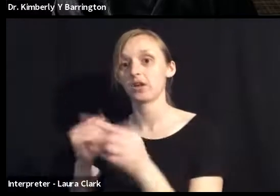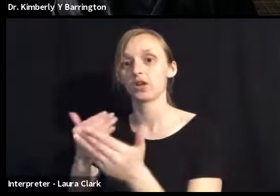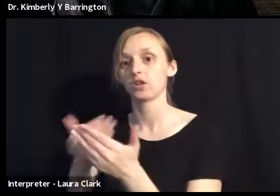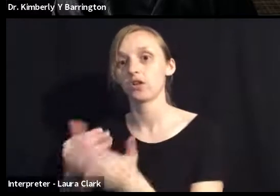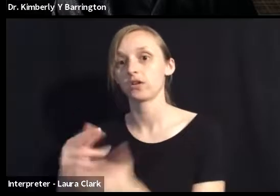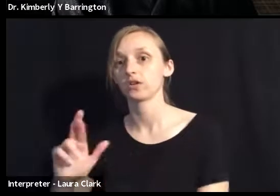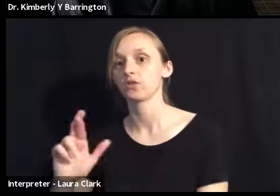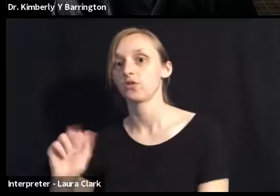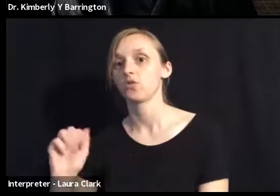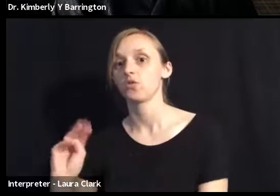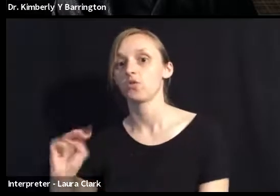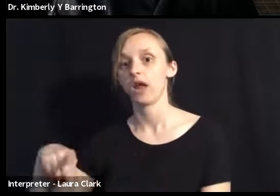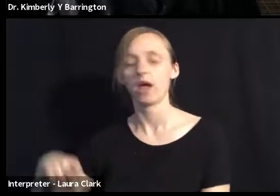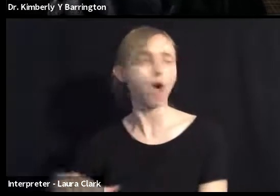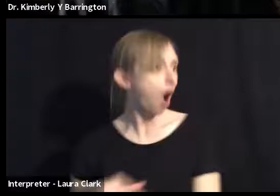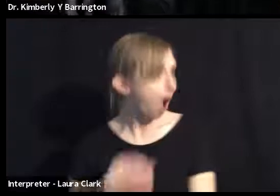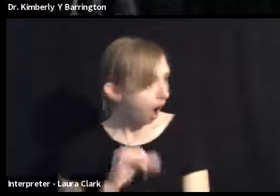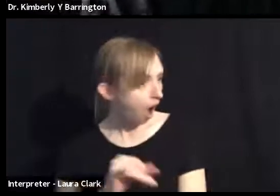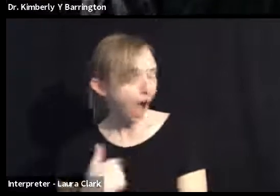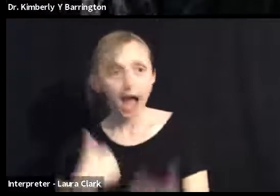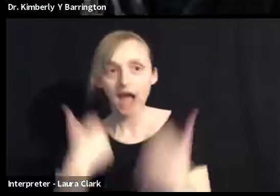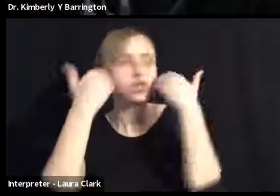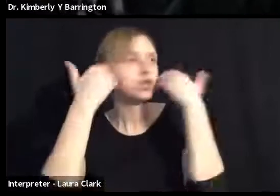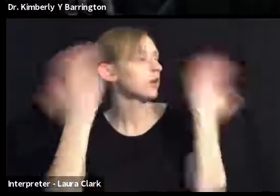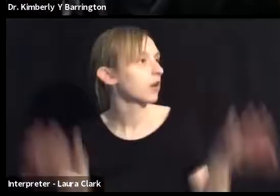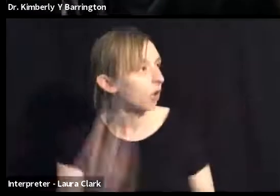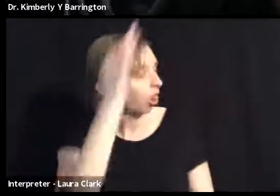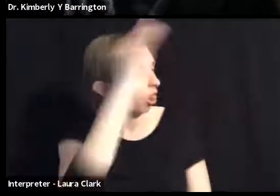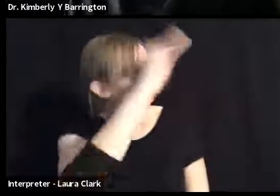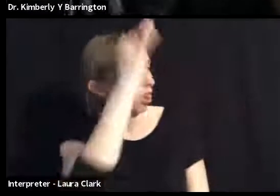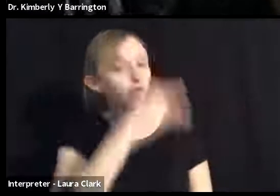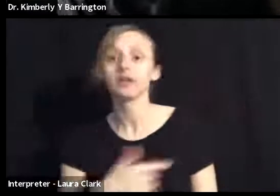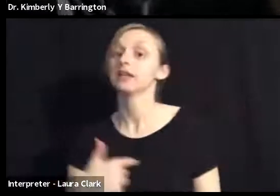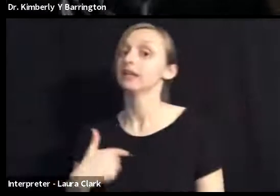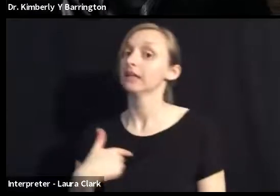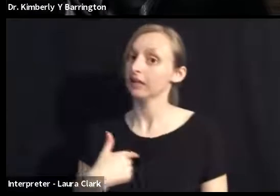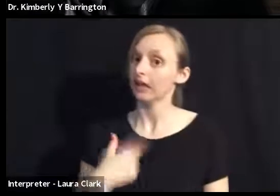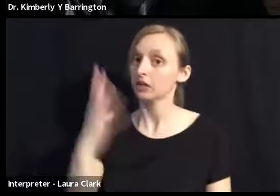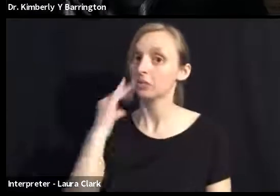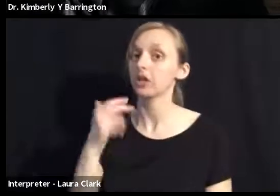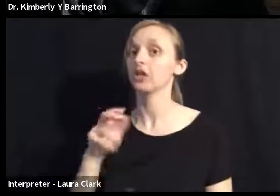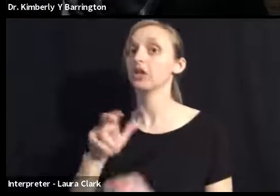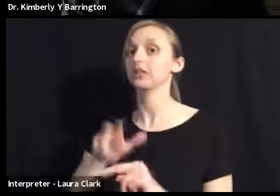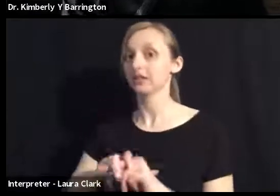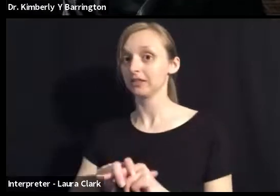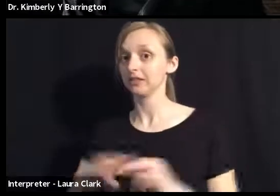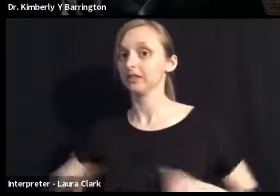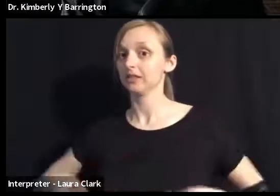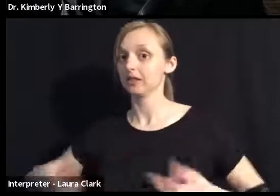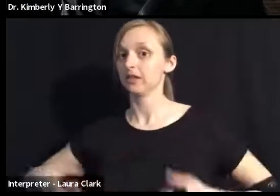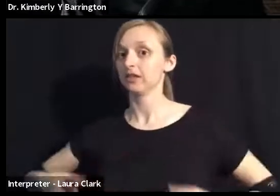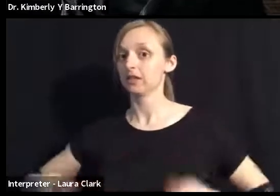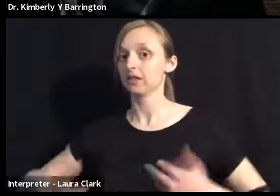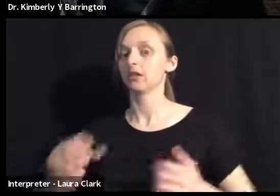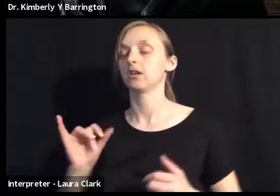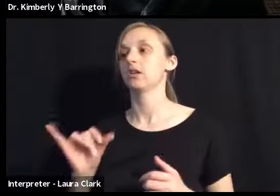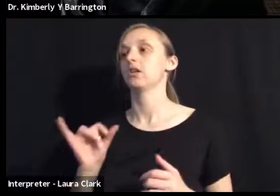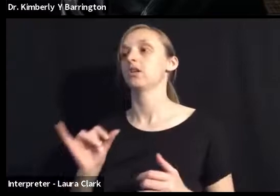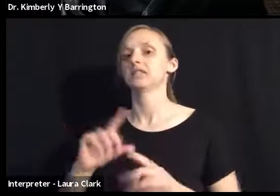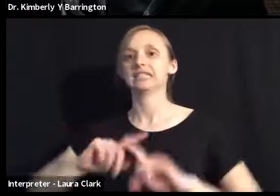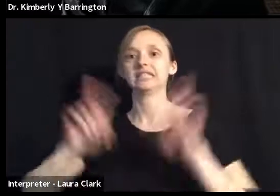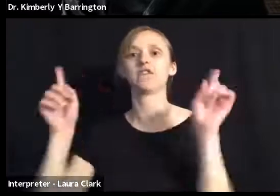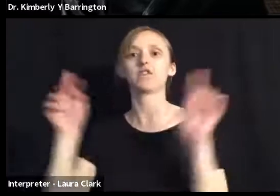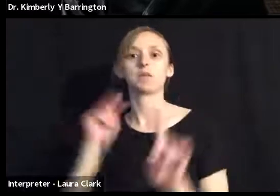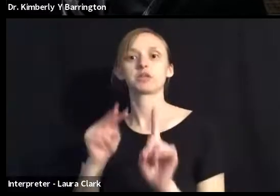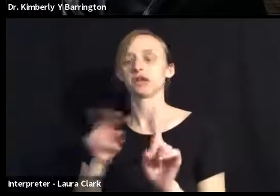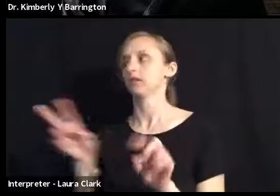my God, I never even realized that. And I said, being in this spot makes you realize everything around you. So if I never